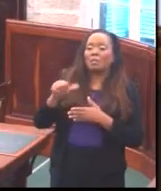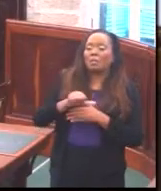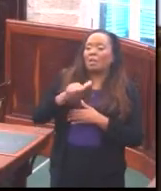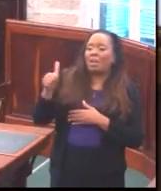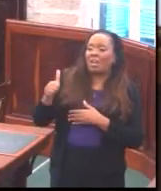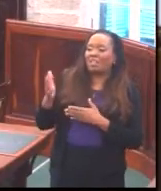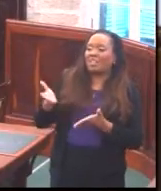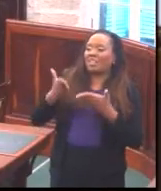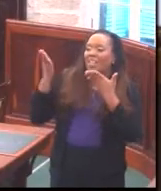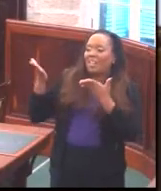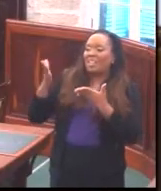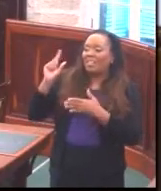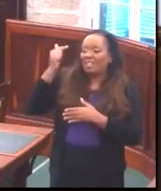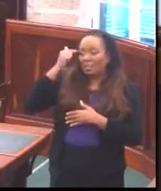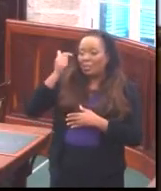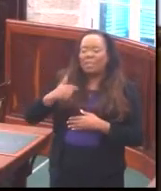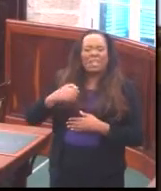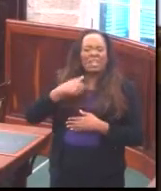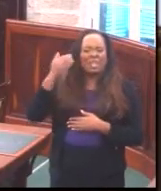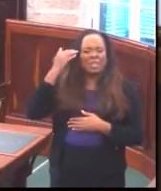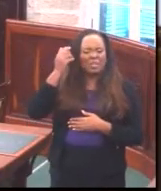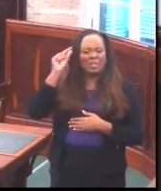I know they're embarrassed, but